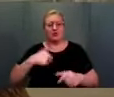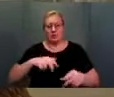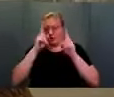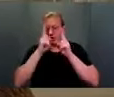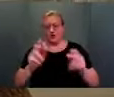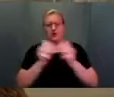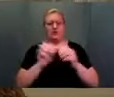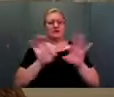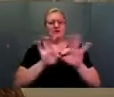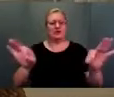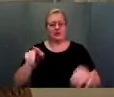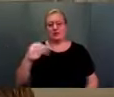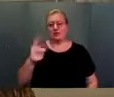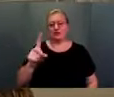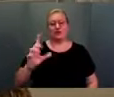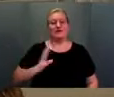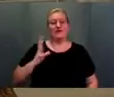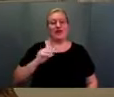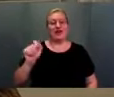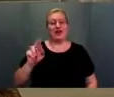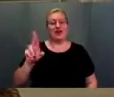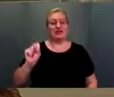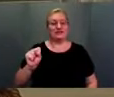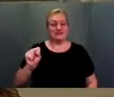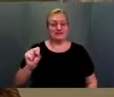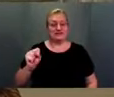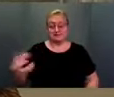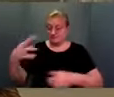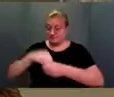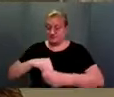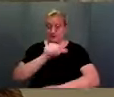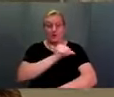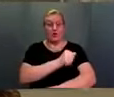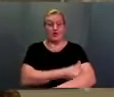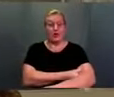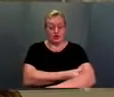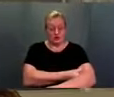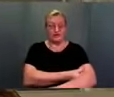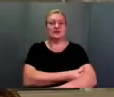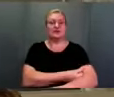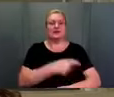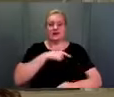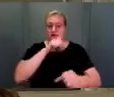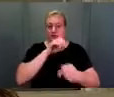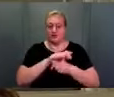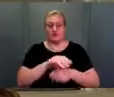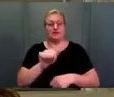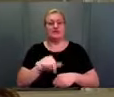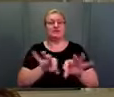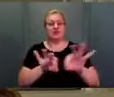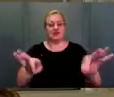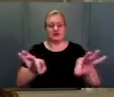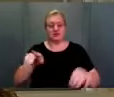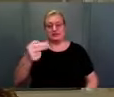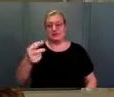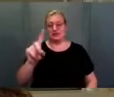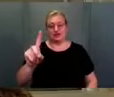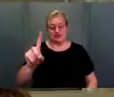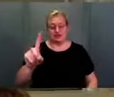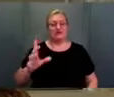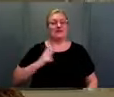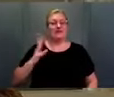of Doctor of Fine Arts. By the authority vested in me, I confer upon you the degree of Doctor of Fine